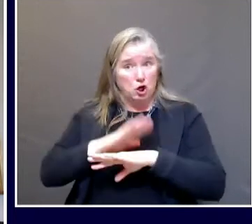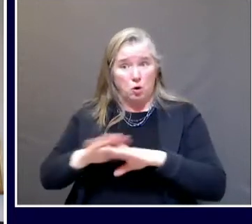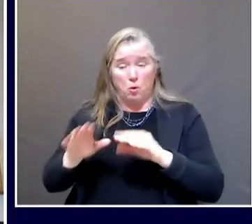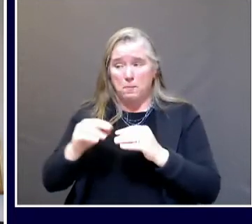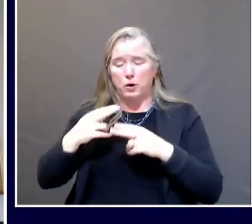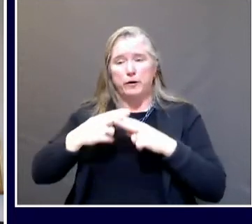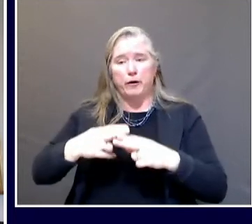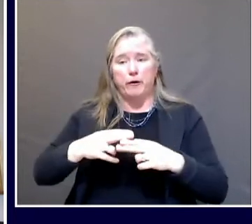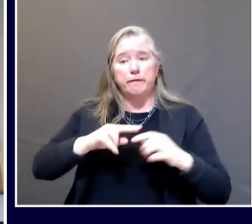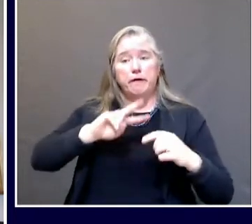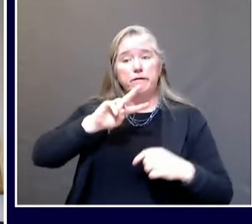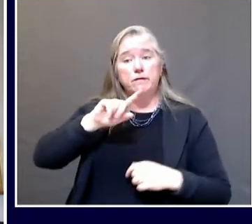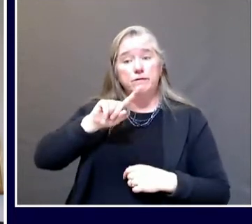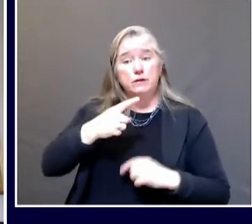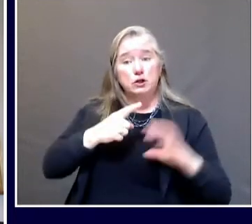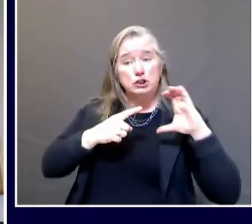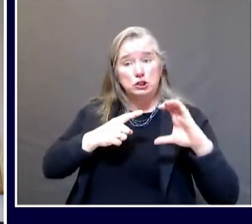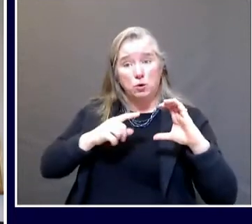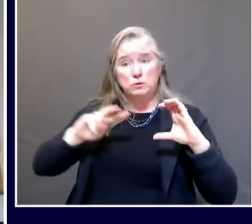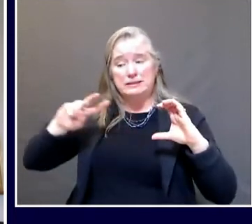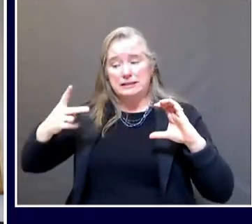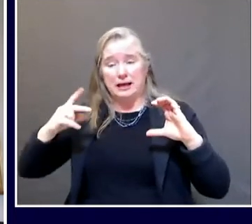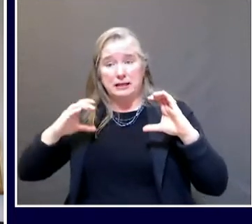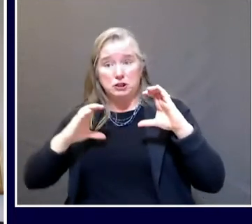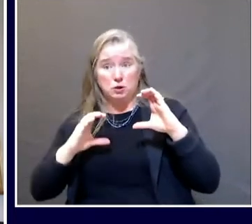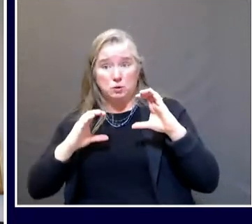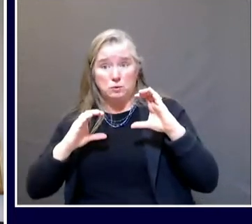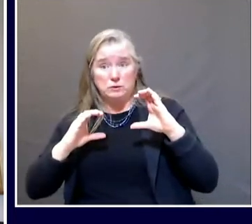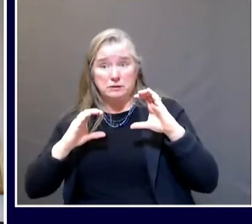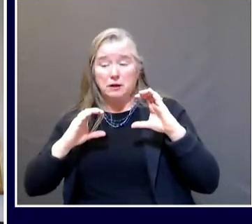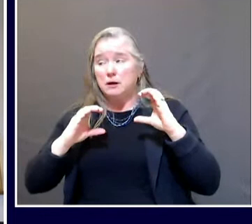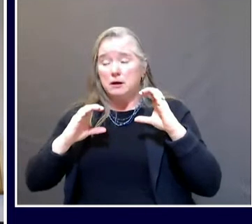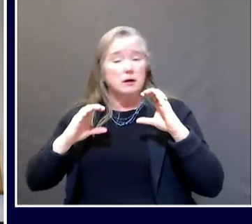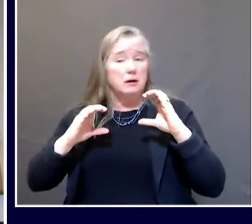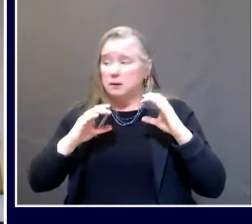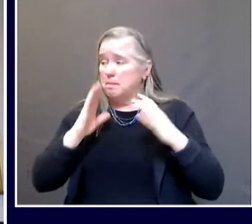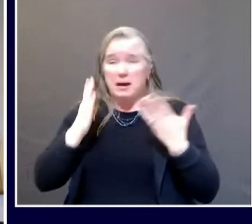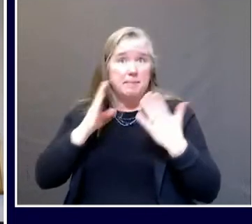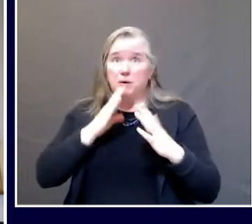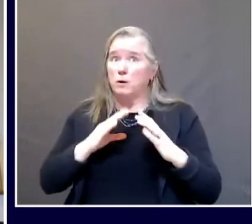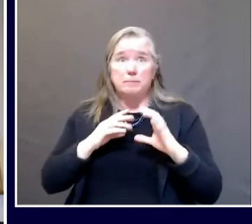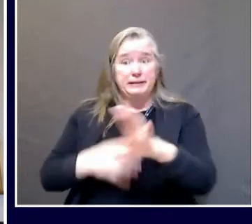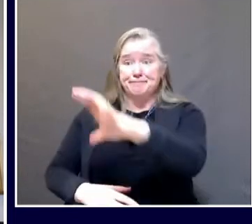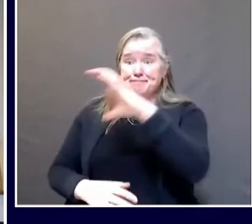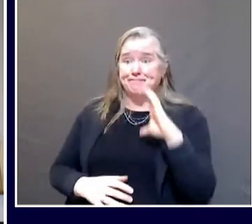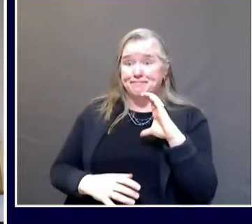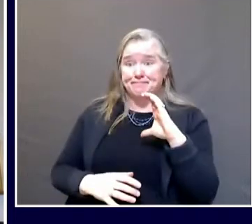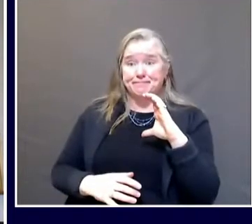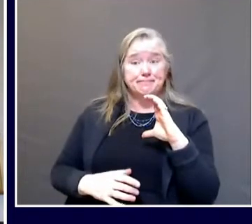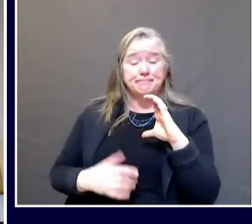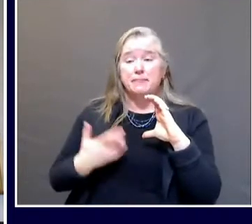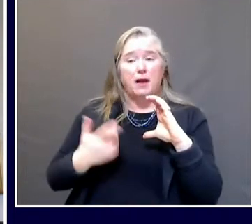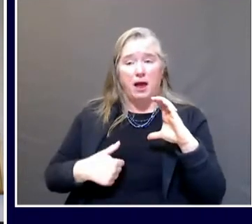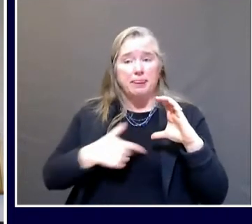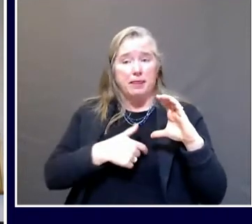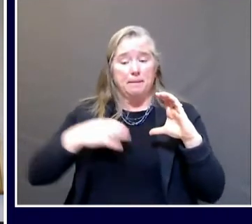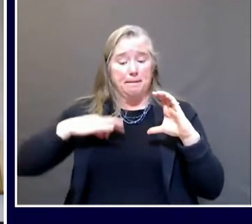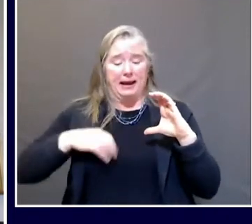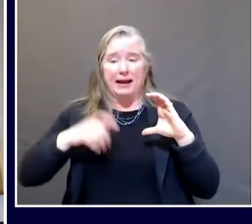and second doses, but rather doses for all comers. And then Maine will have to sort out how